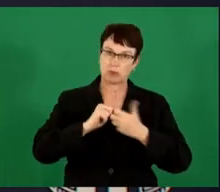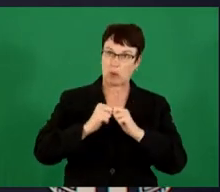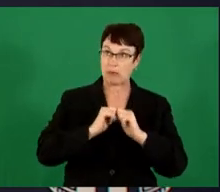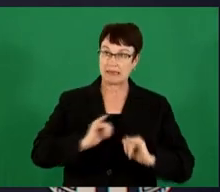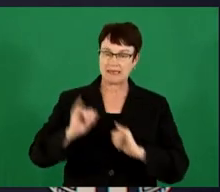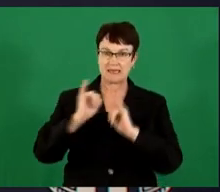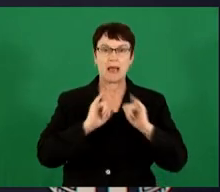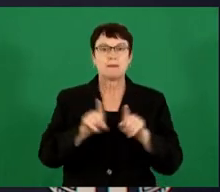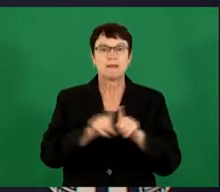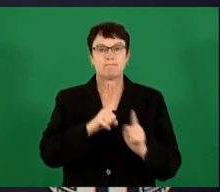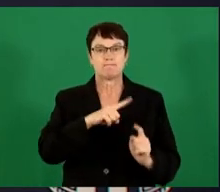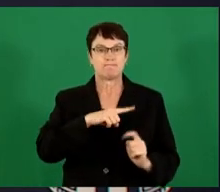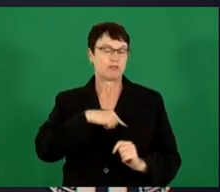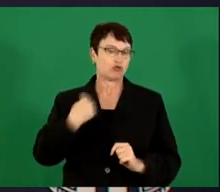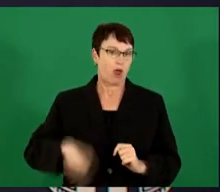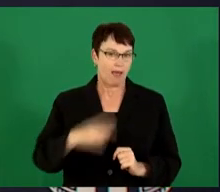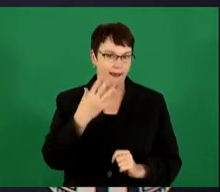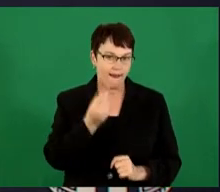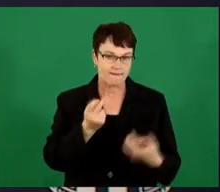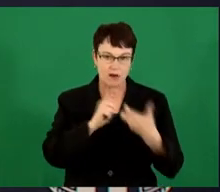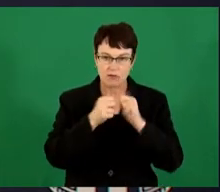export commodity prices.